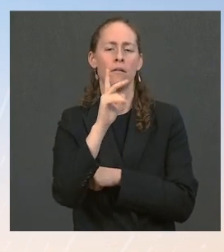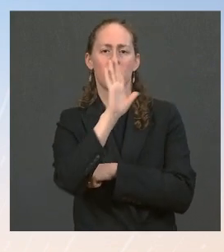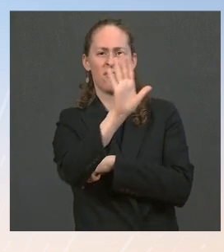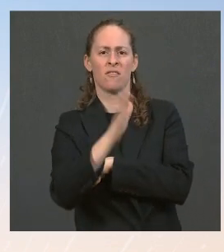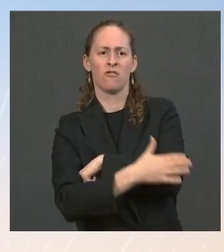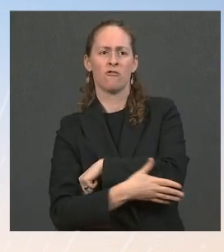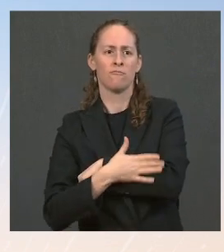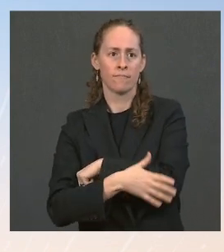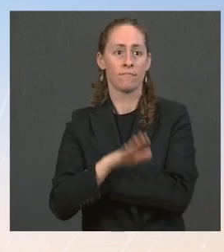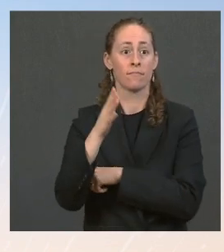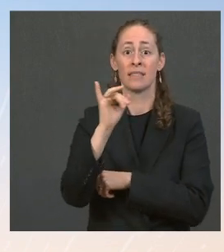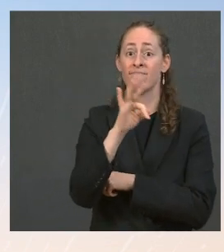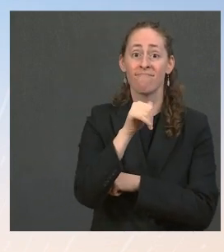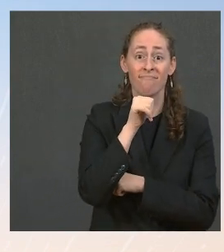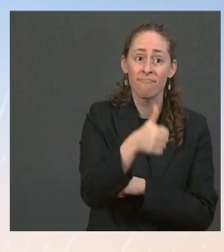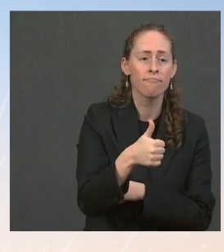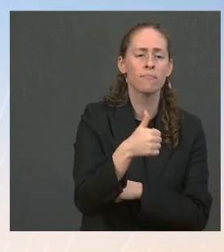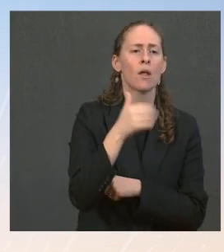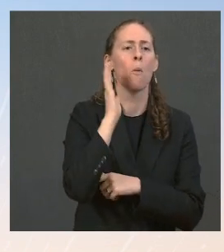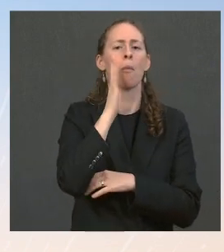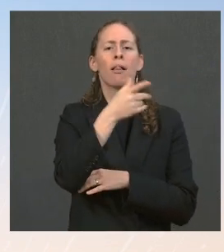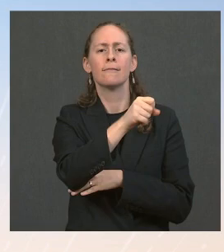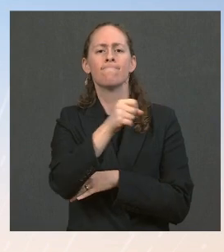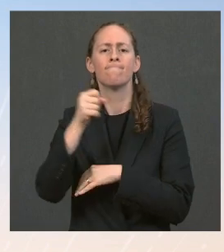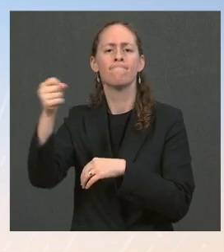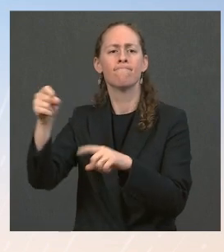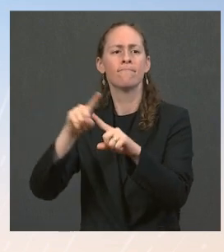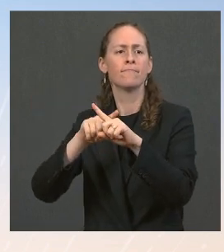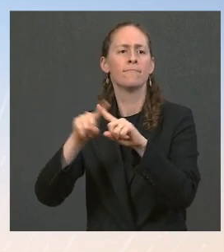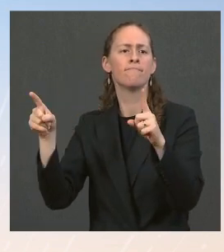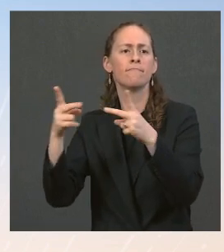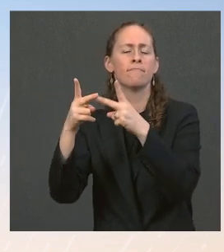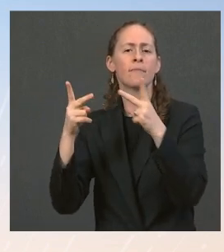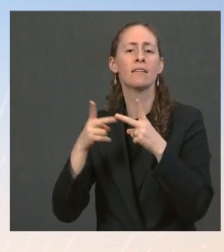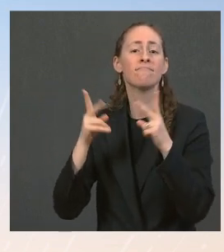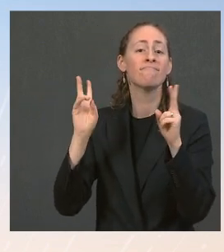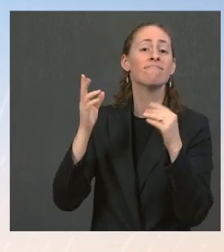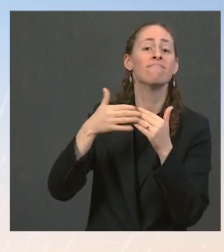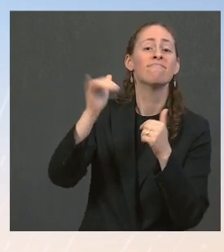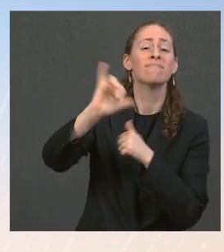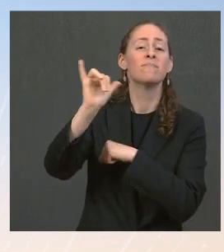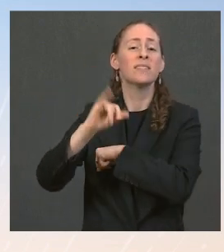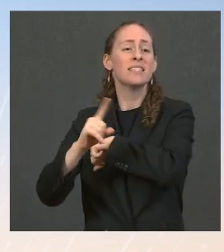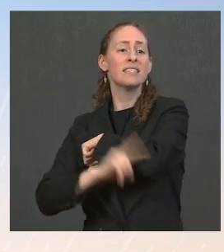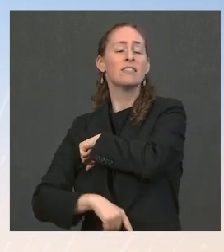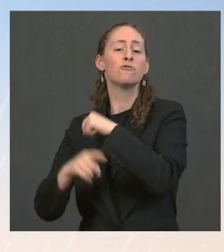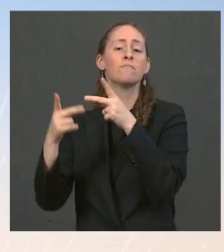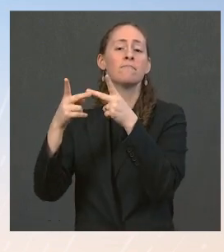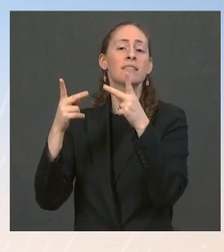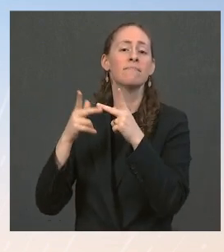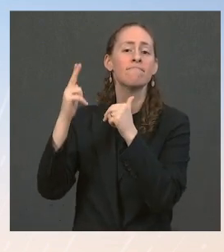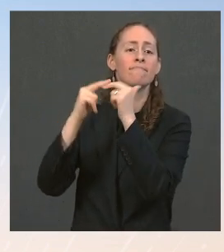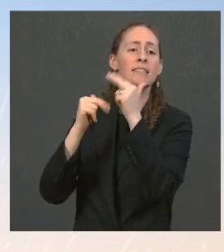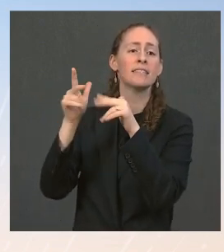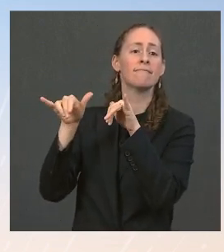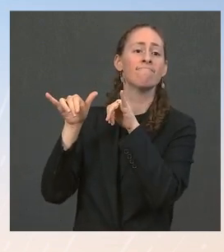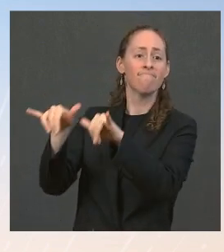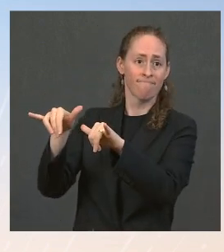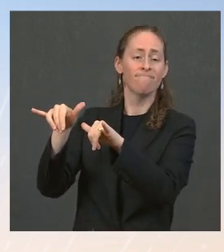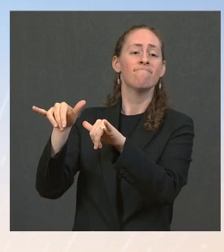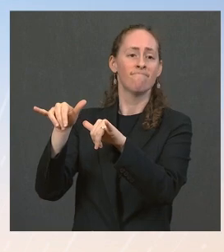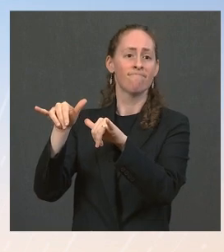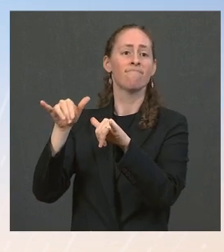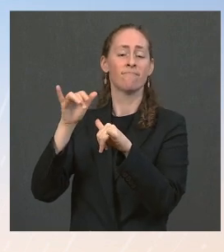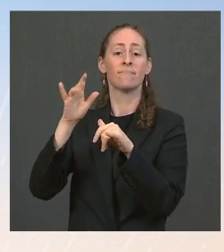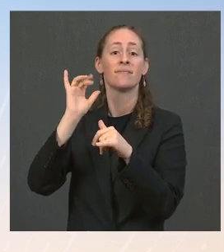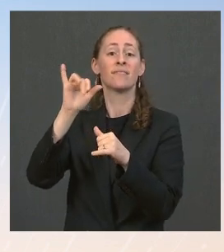in alternative to detention or transported to an ICE facility. If they are placed in alternative to detention, there's also a process